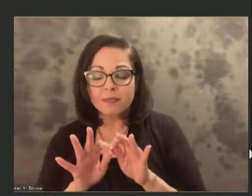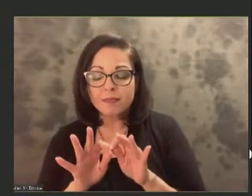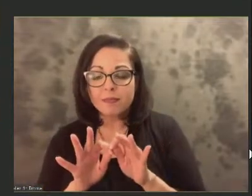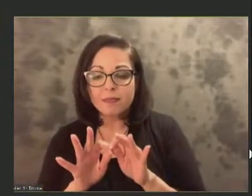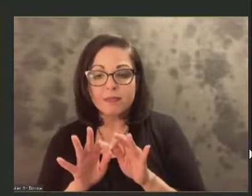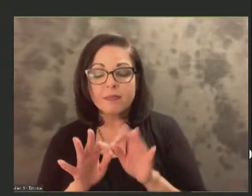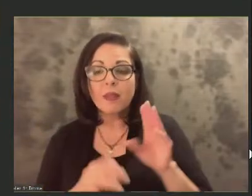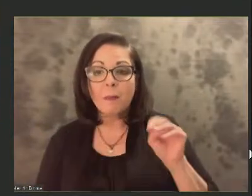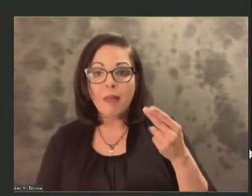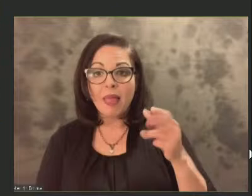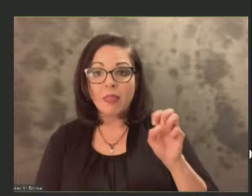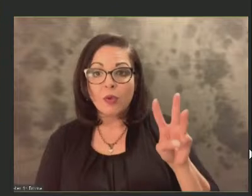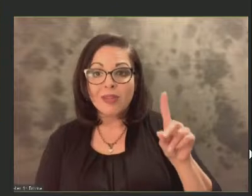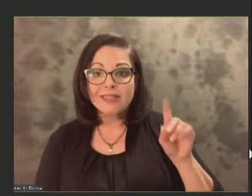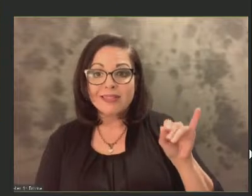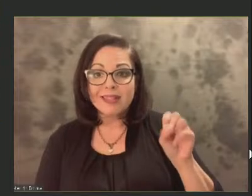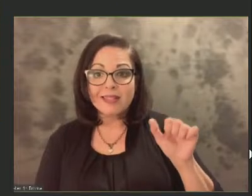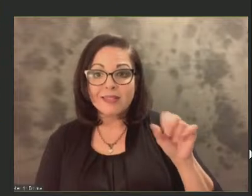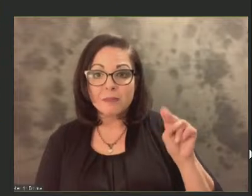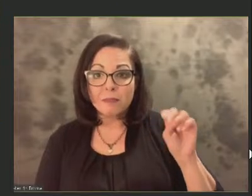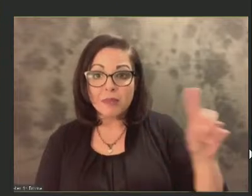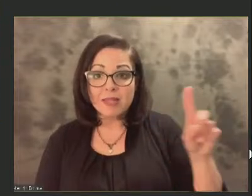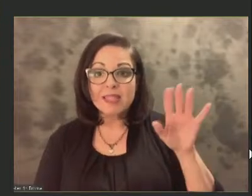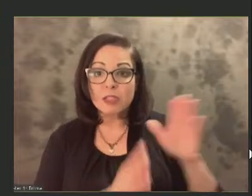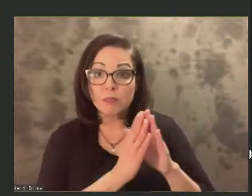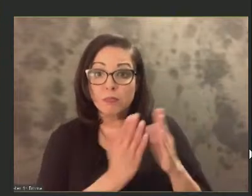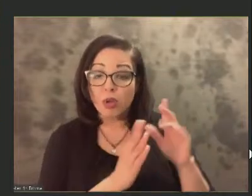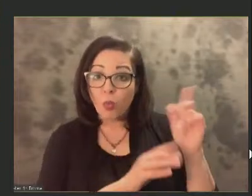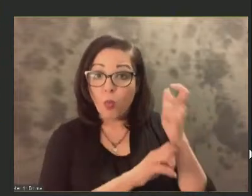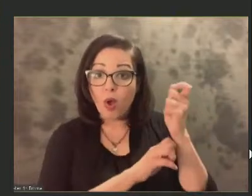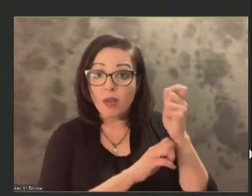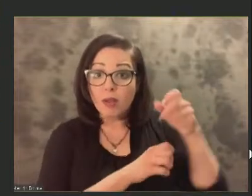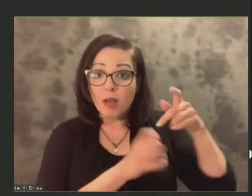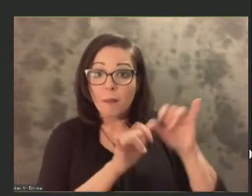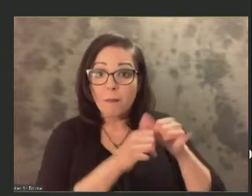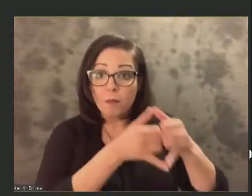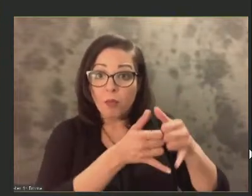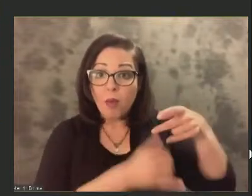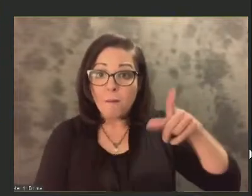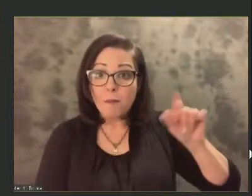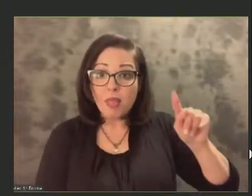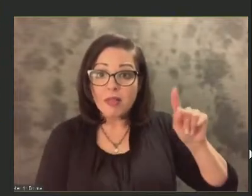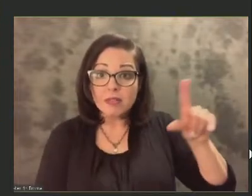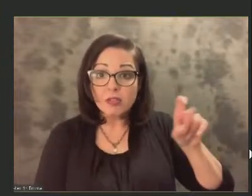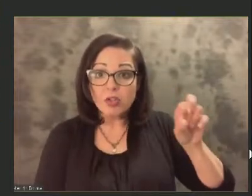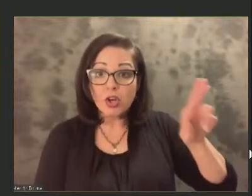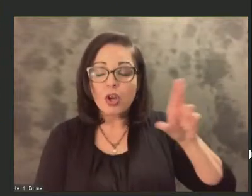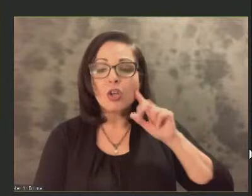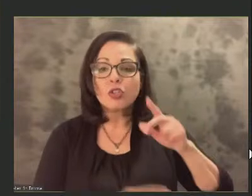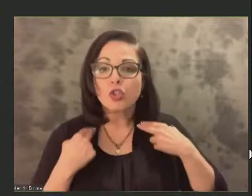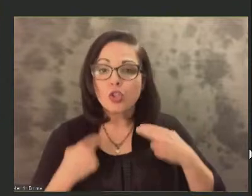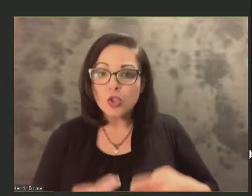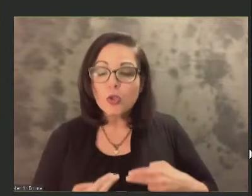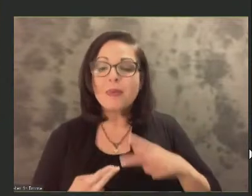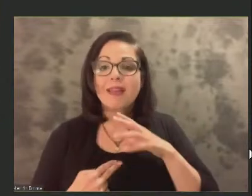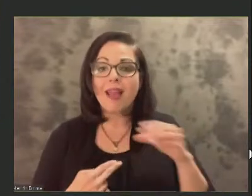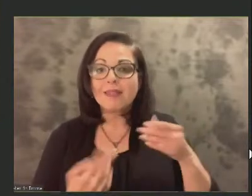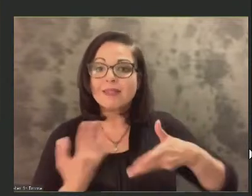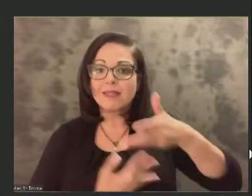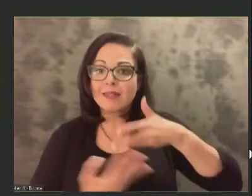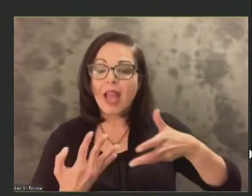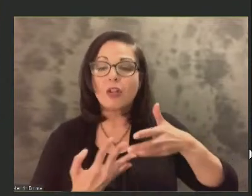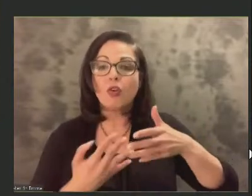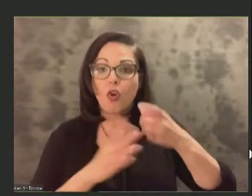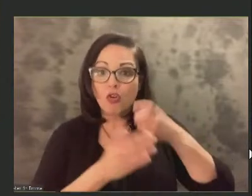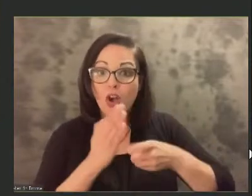Matthew Desmond, in his book that won the Pulitzer, Evicted, shows the human and societal cost of one single eviction